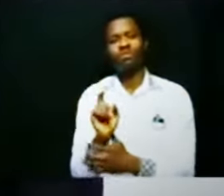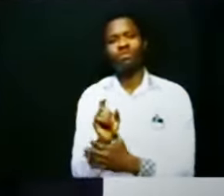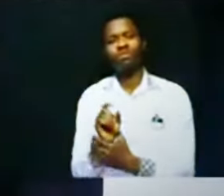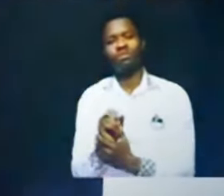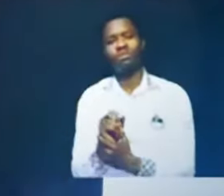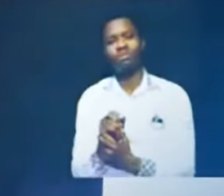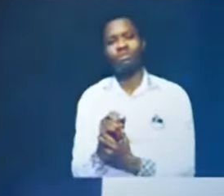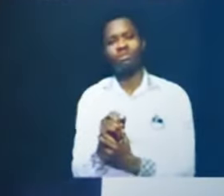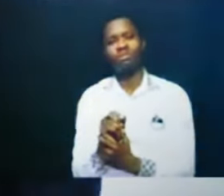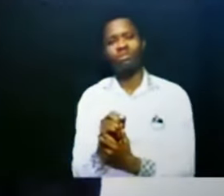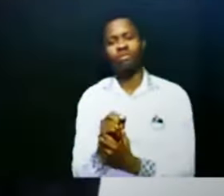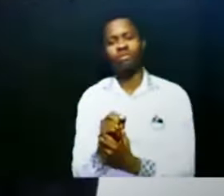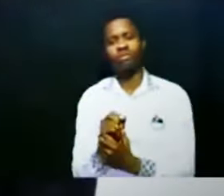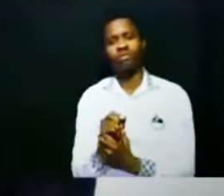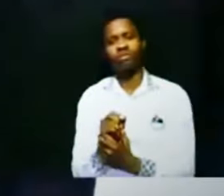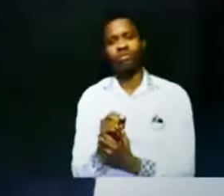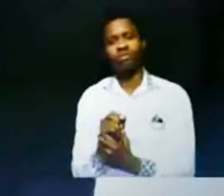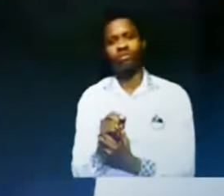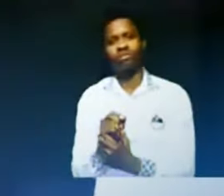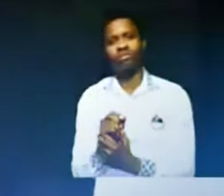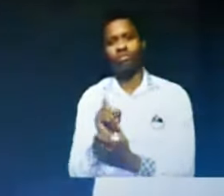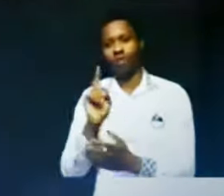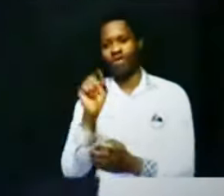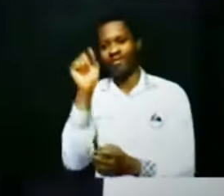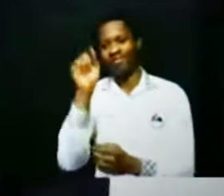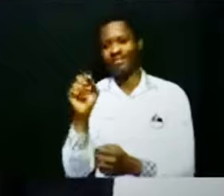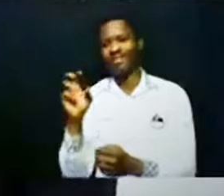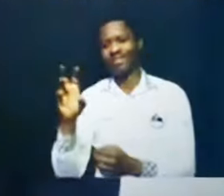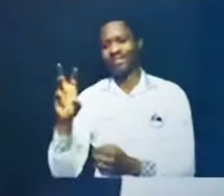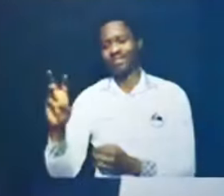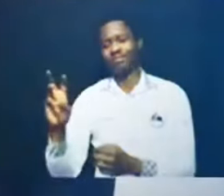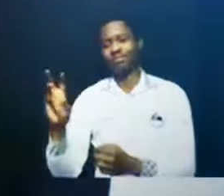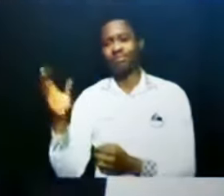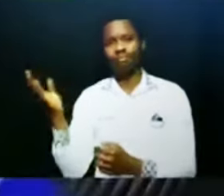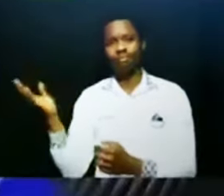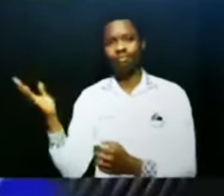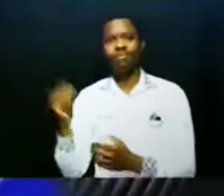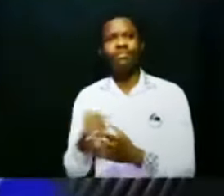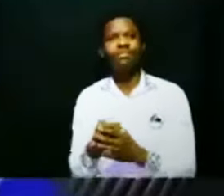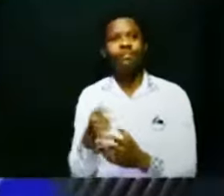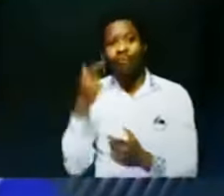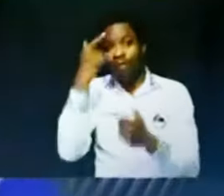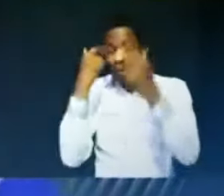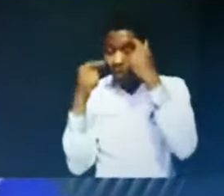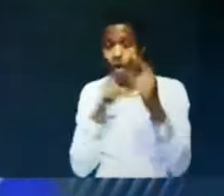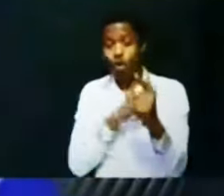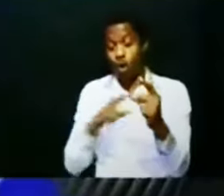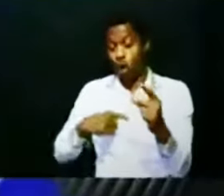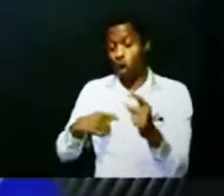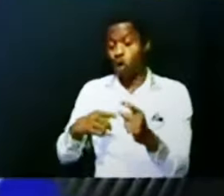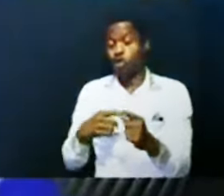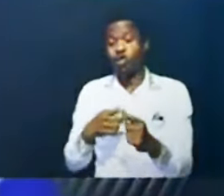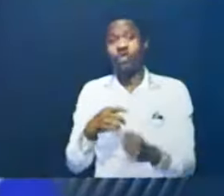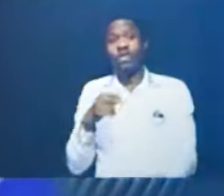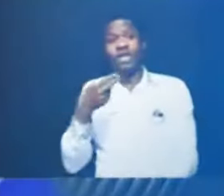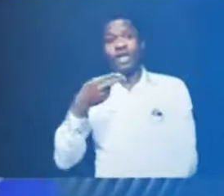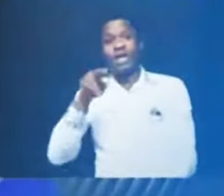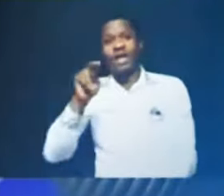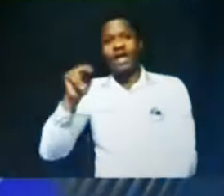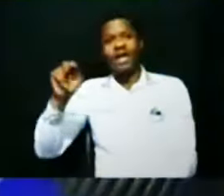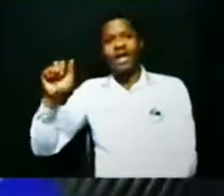Because the Lord had closed Hannah's womb, her rival kept provoking her in order to